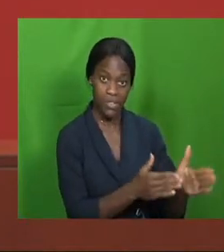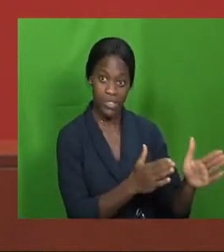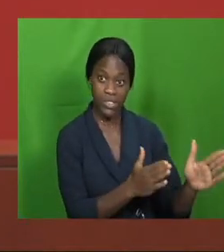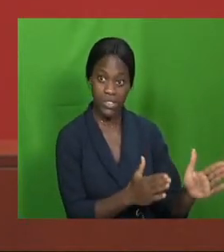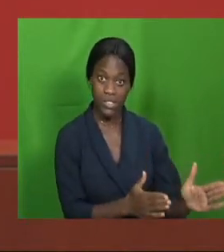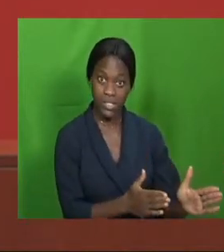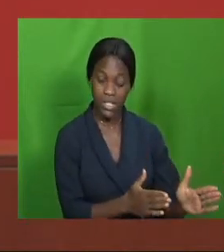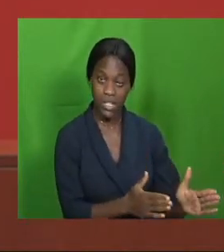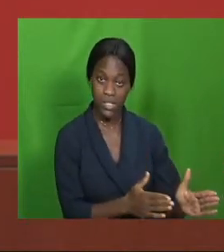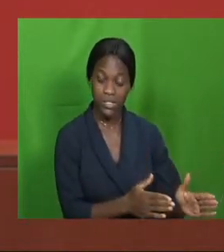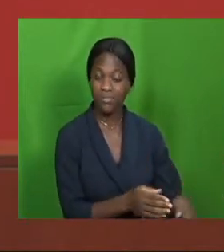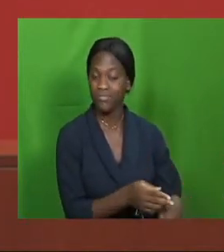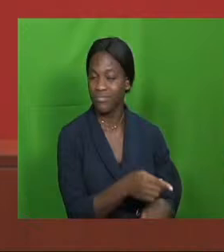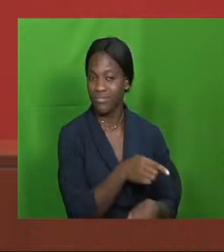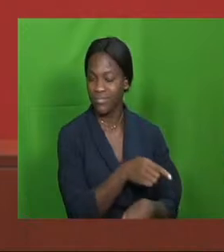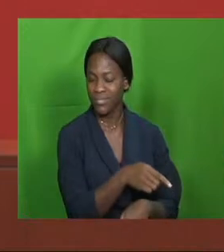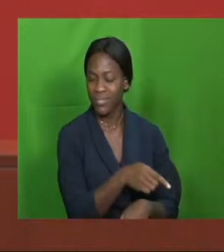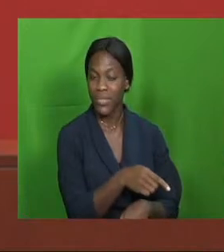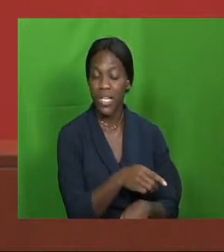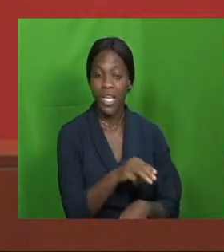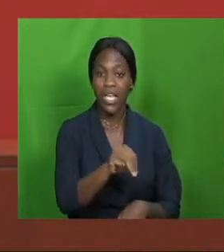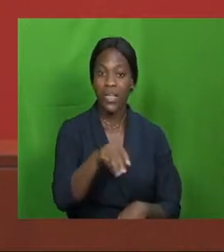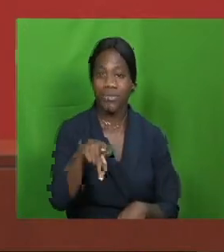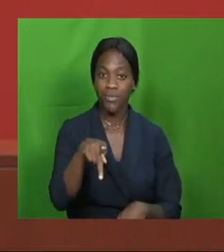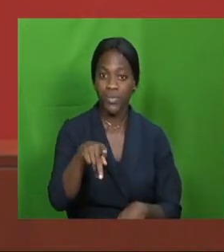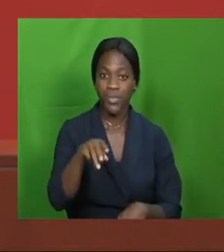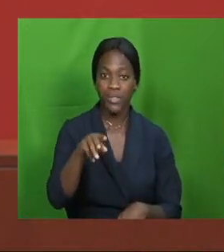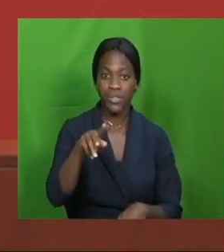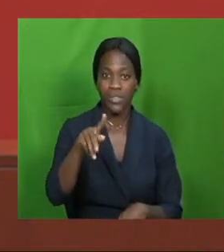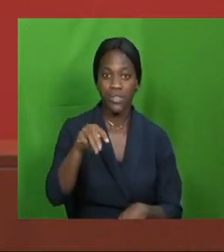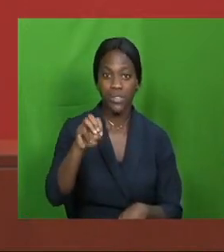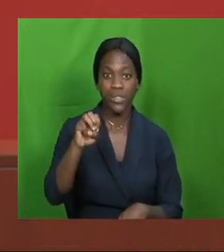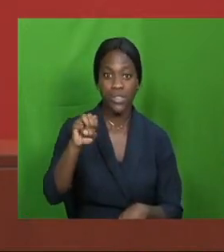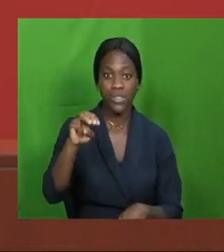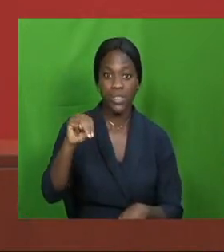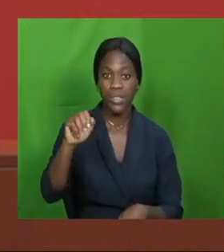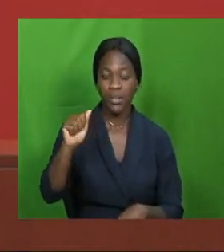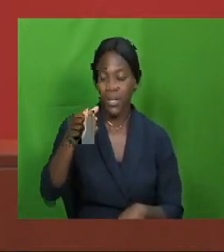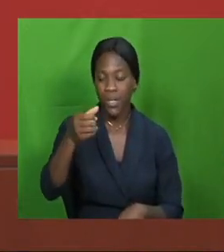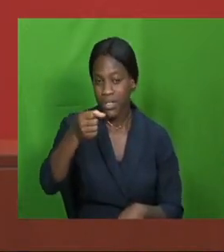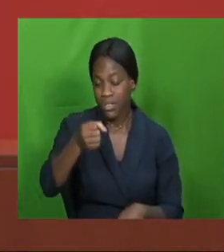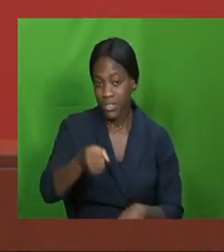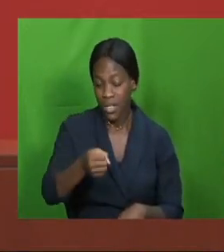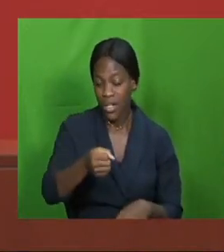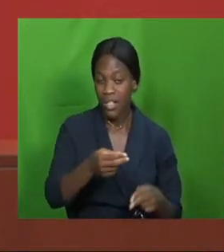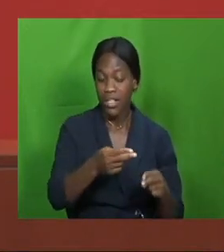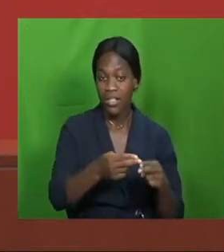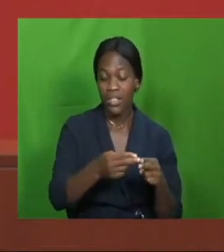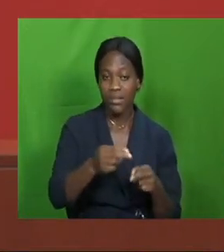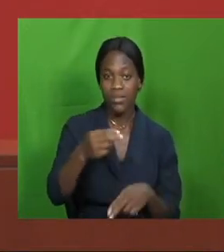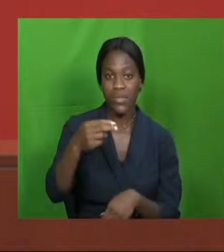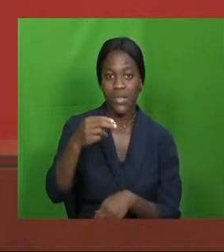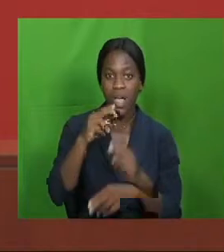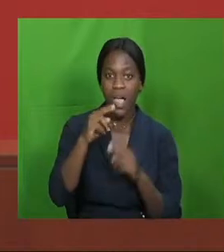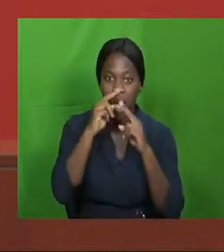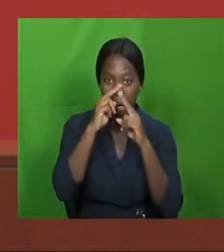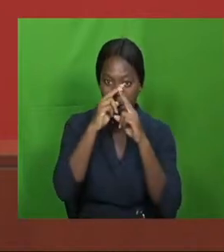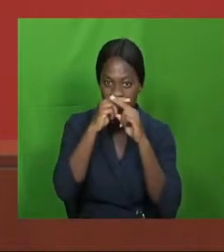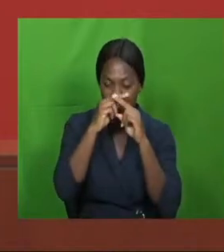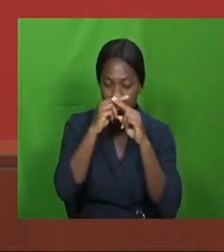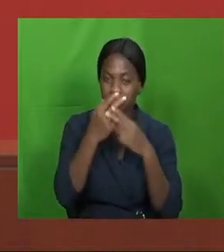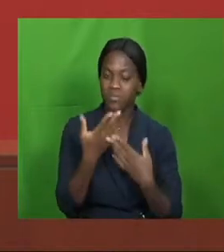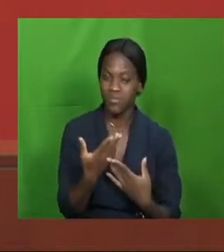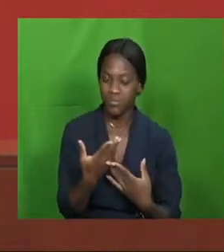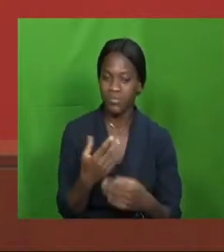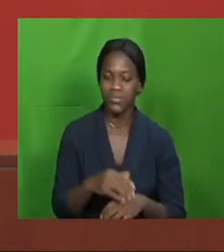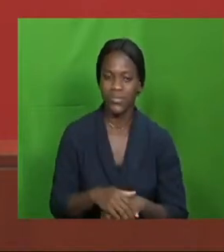the Honorable Member for Tamal South, the Honorable Haruna Idrisu,